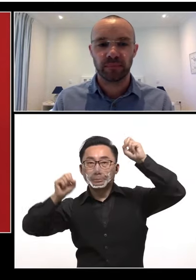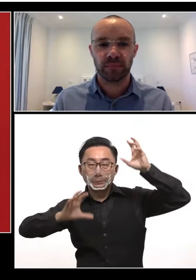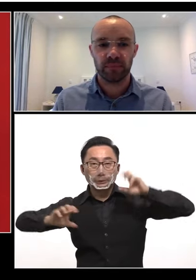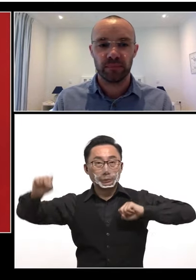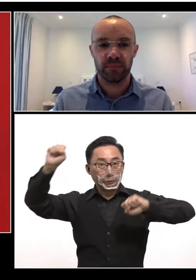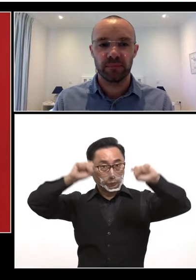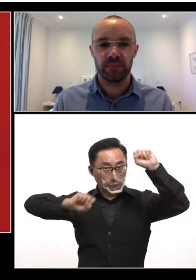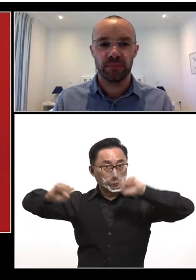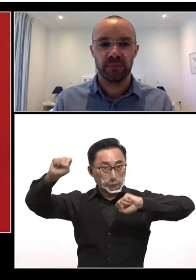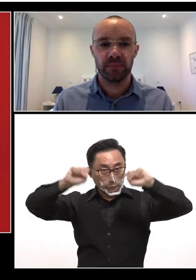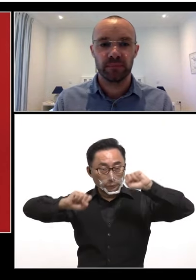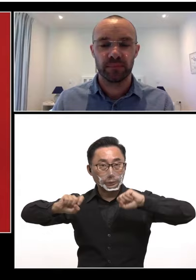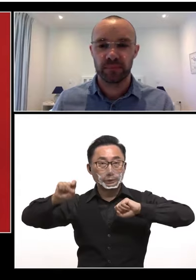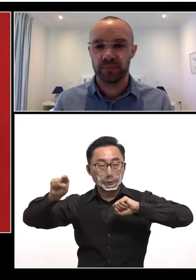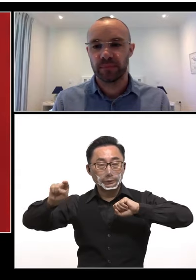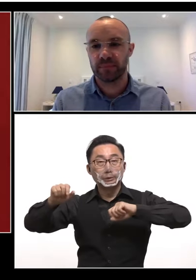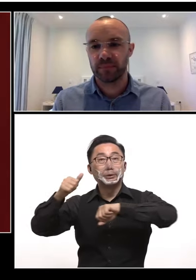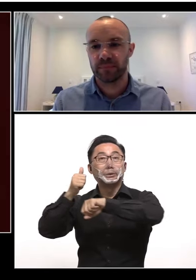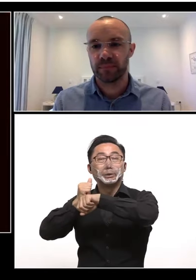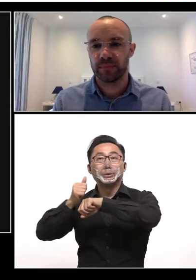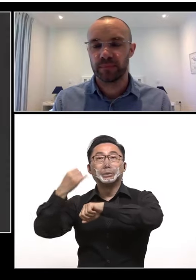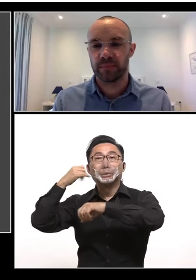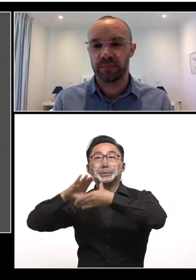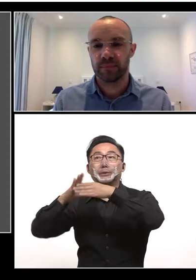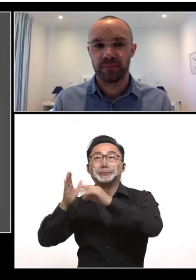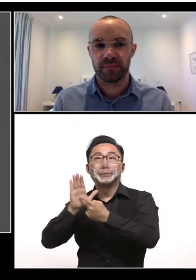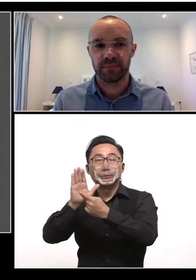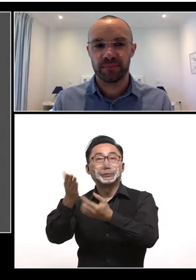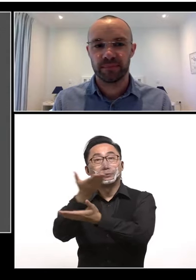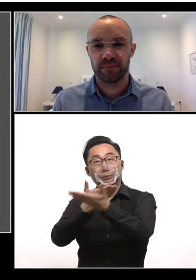to show our stories. So yeah, I think it's a perfect match.